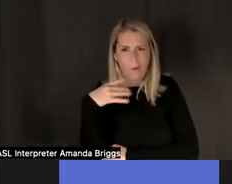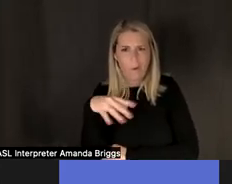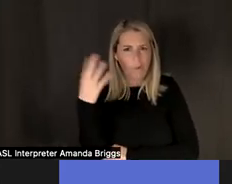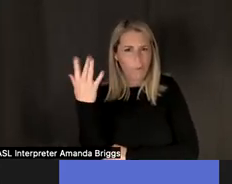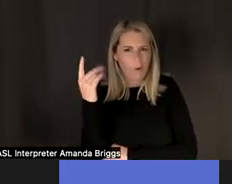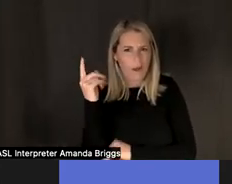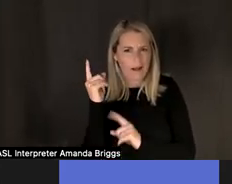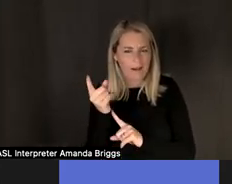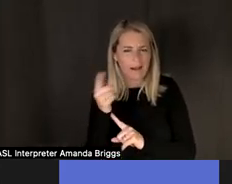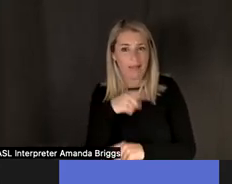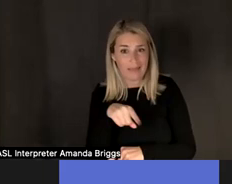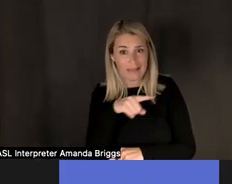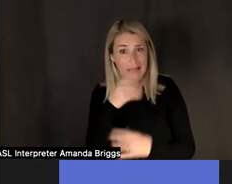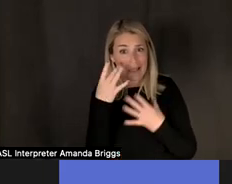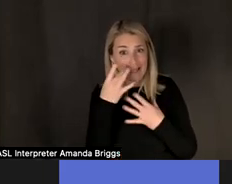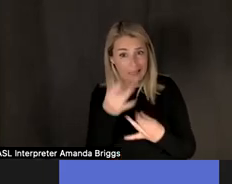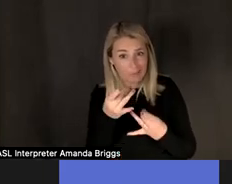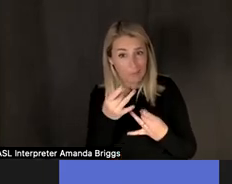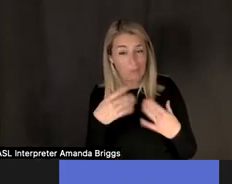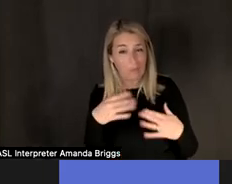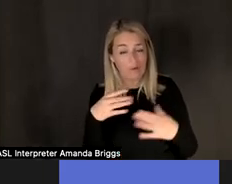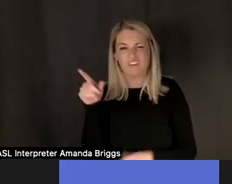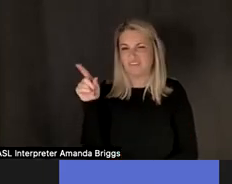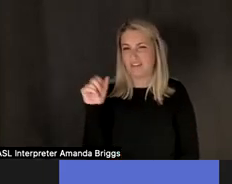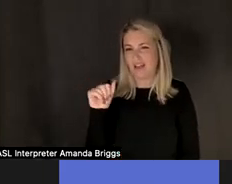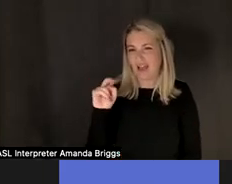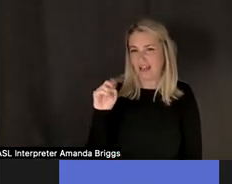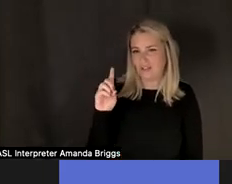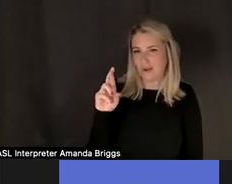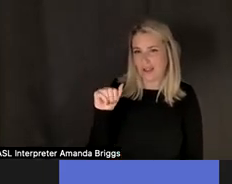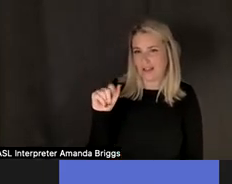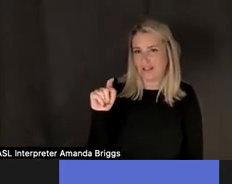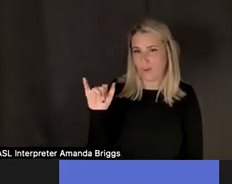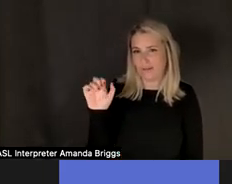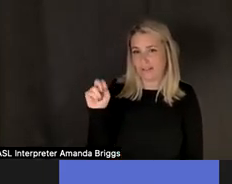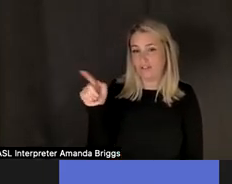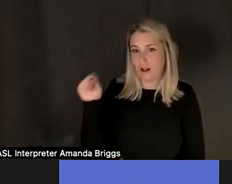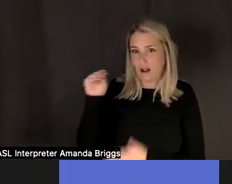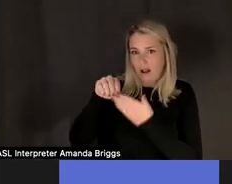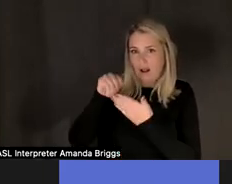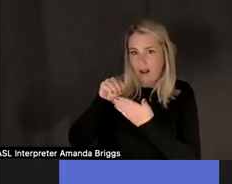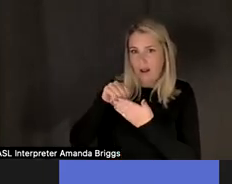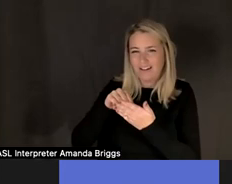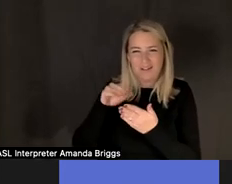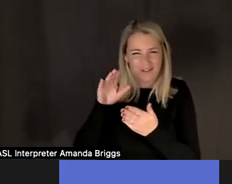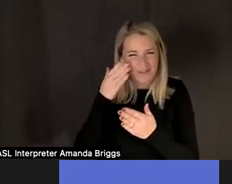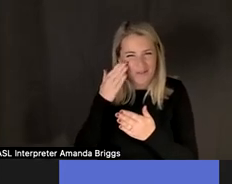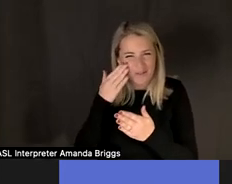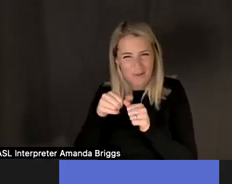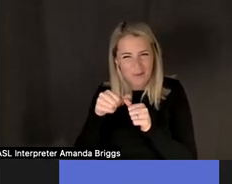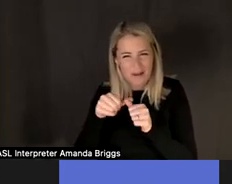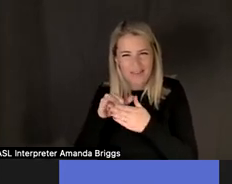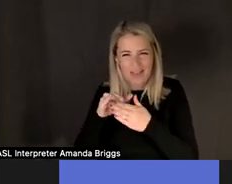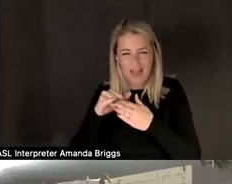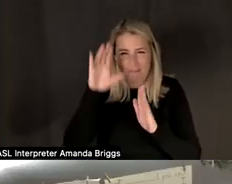us. So Andrea Tollefson has been taking data on that bunny test, the bunny and the